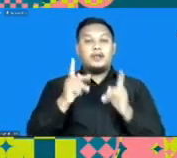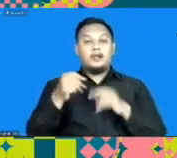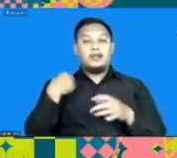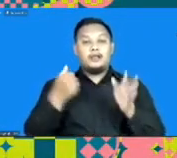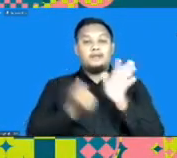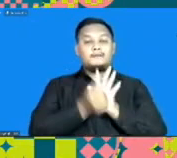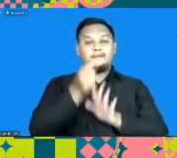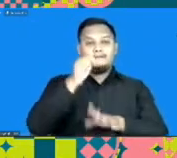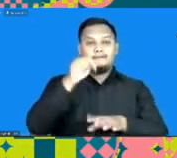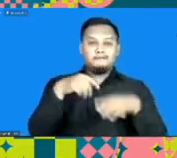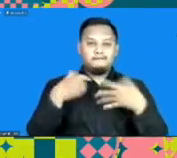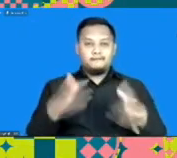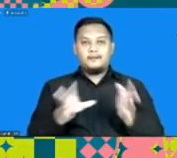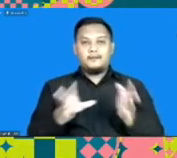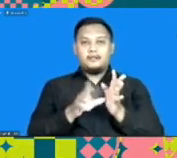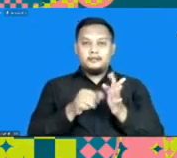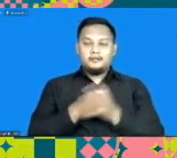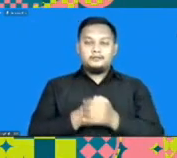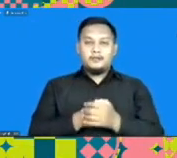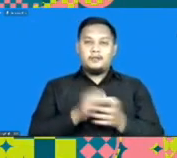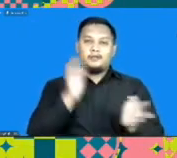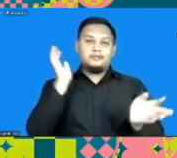his representatives are here.